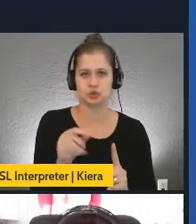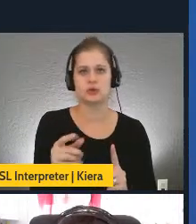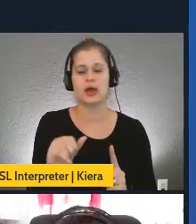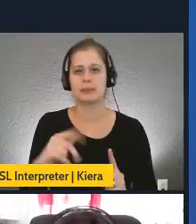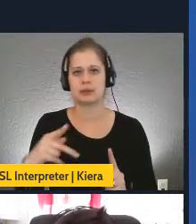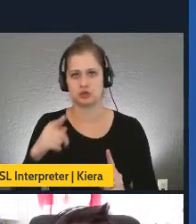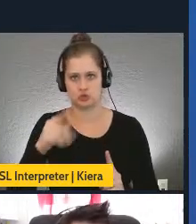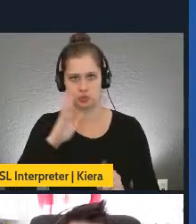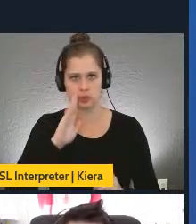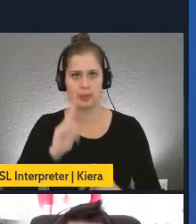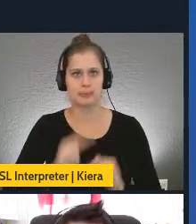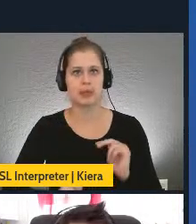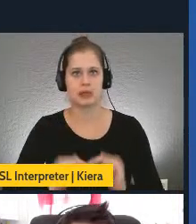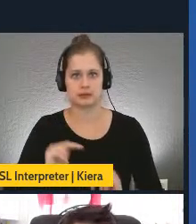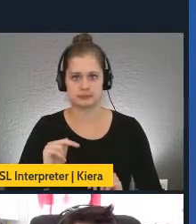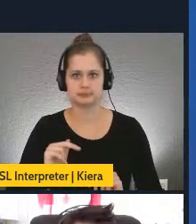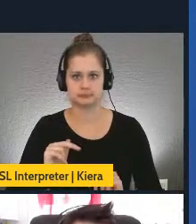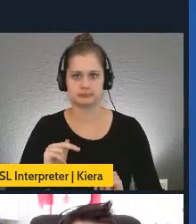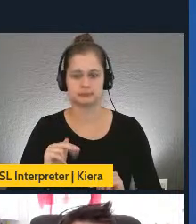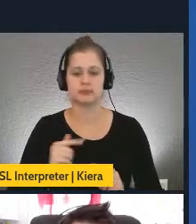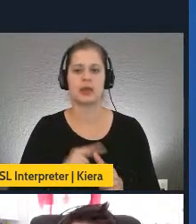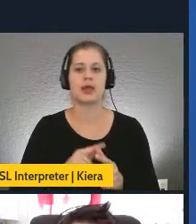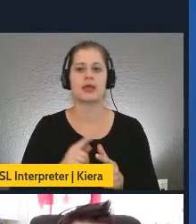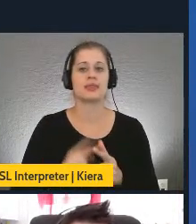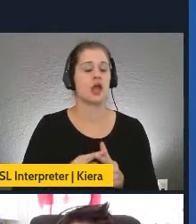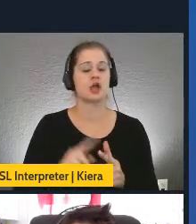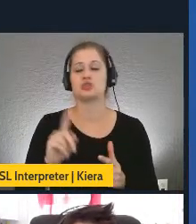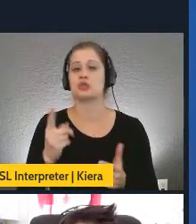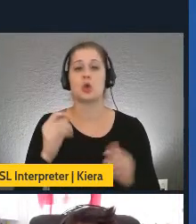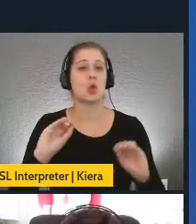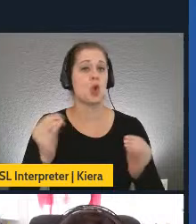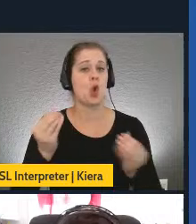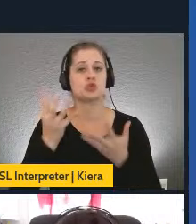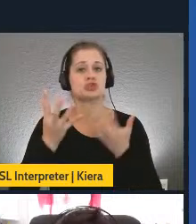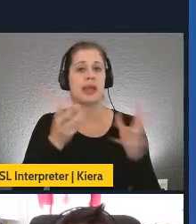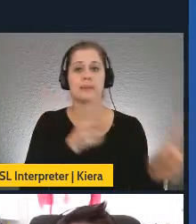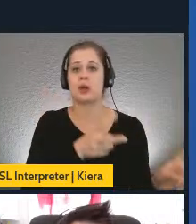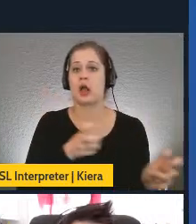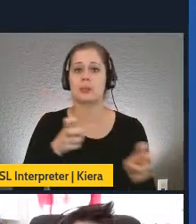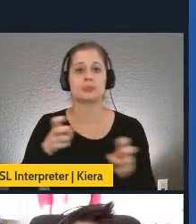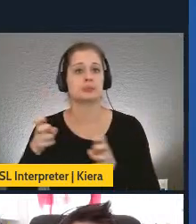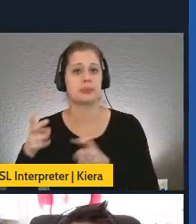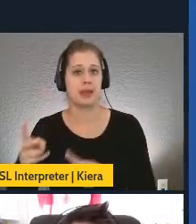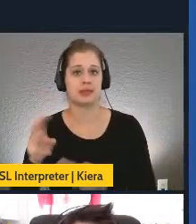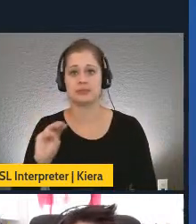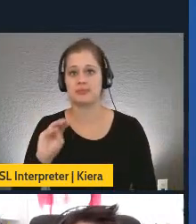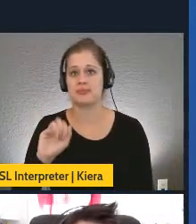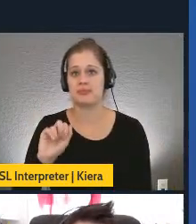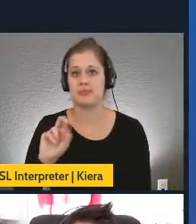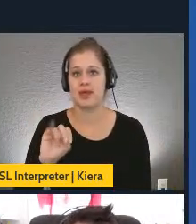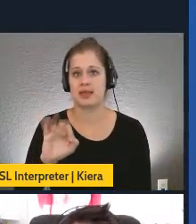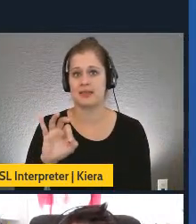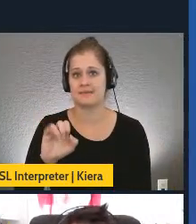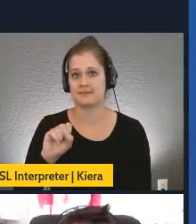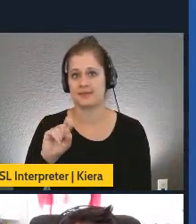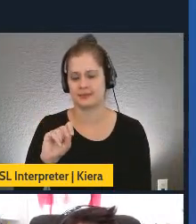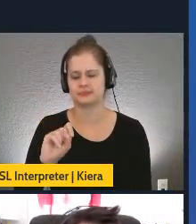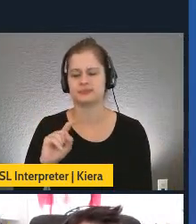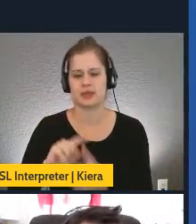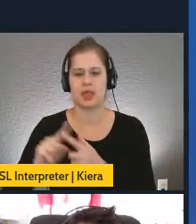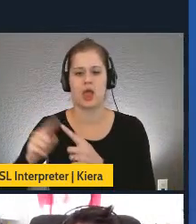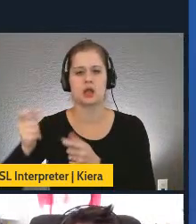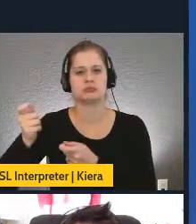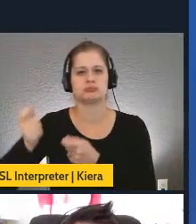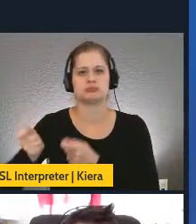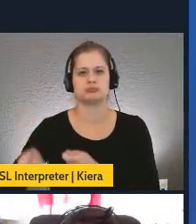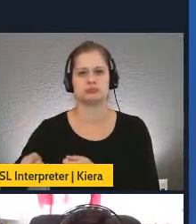build. Then you shamelessly copy-paste all its manifests, and then you just tweak the values that you need to change,